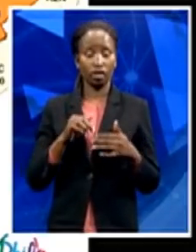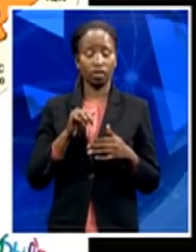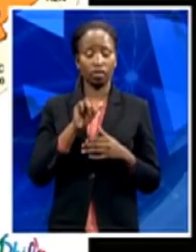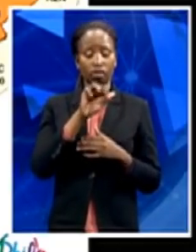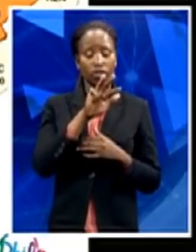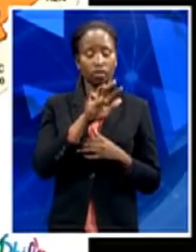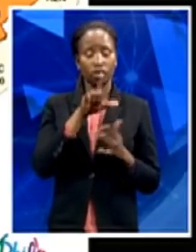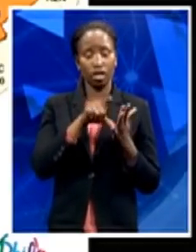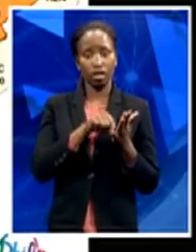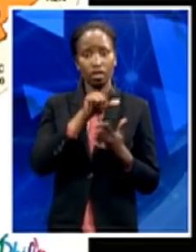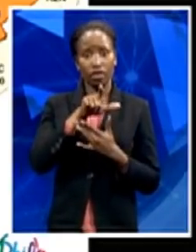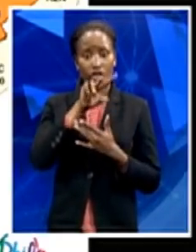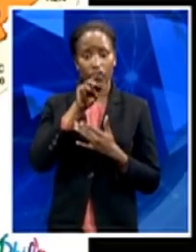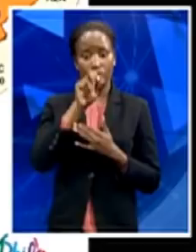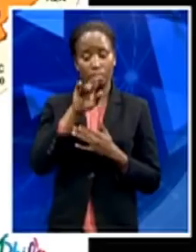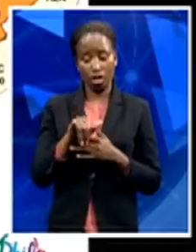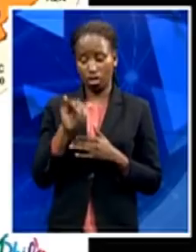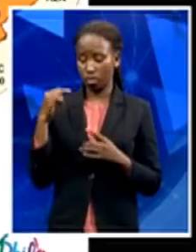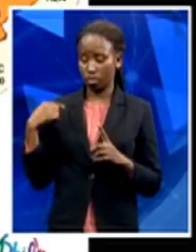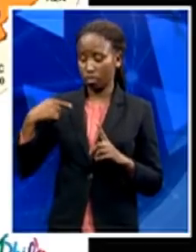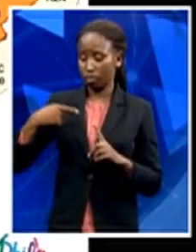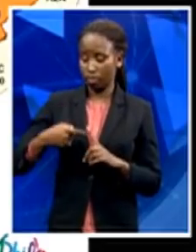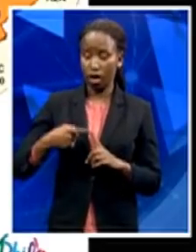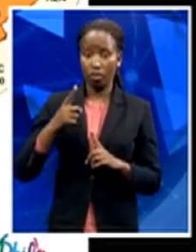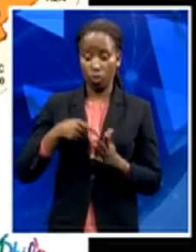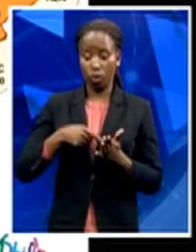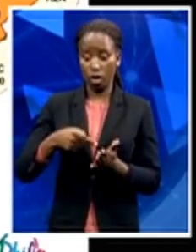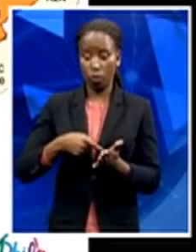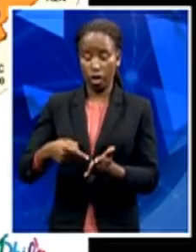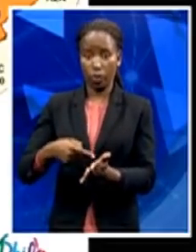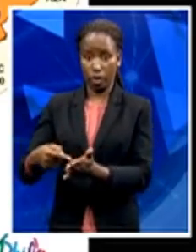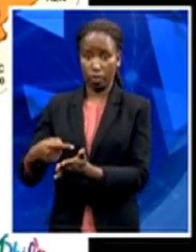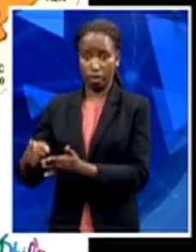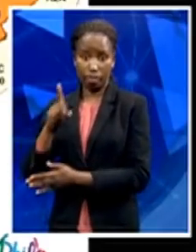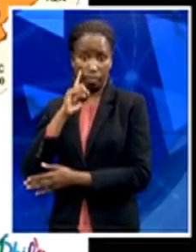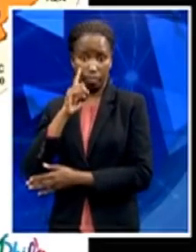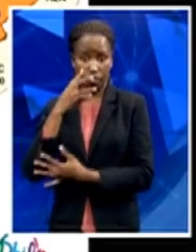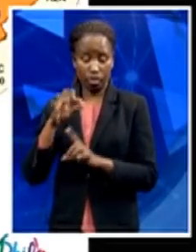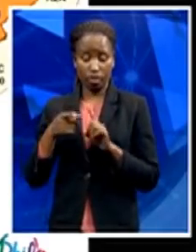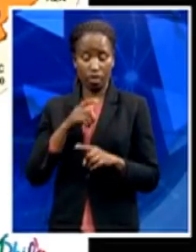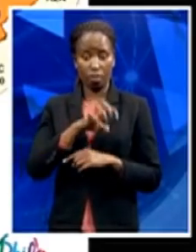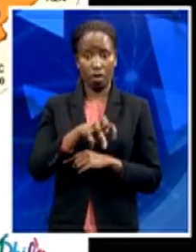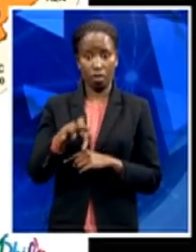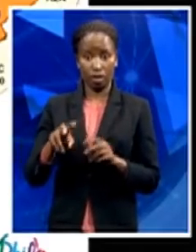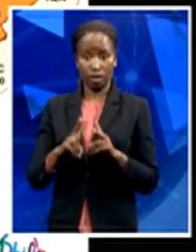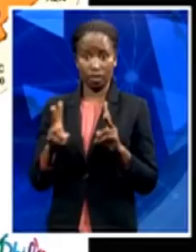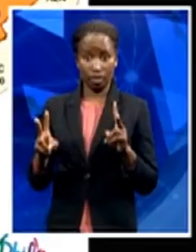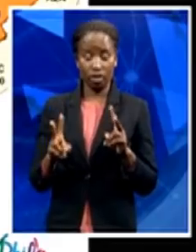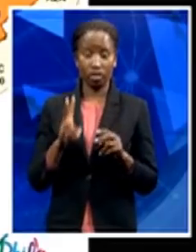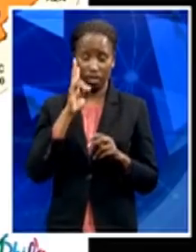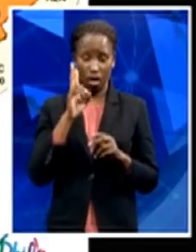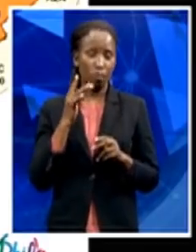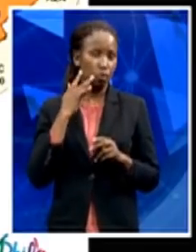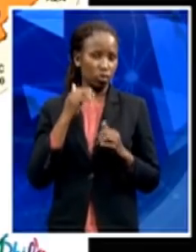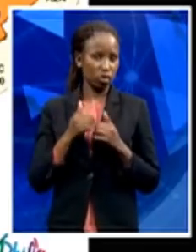weekly basis through the various provinces, we can see that when we started on the 17th of May,